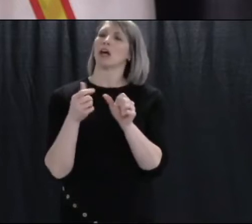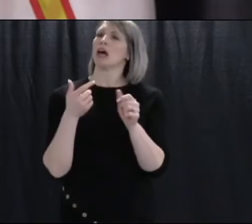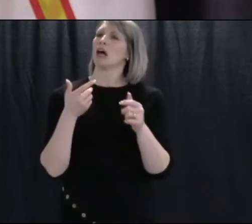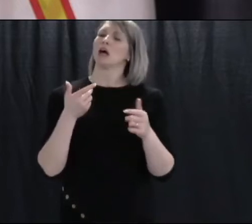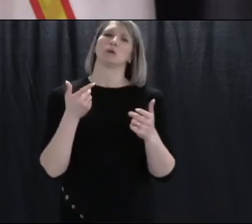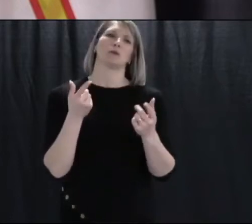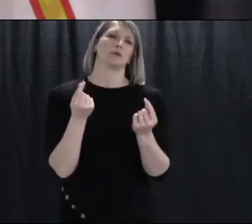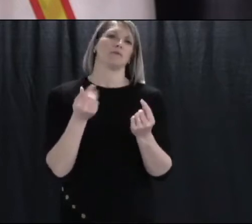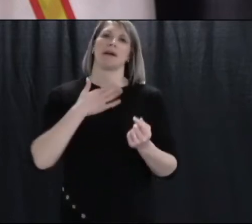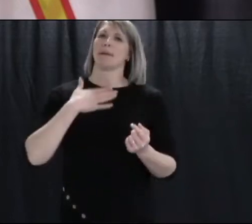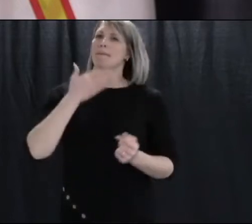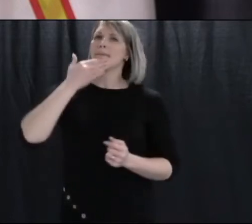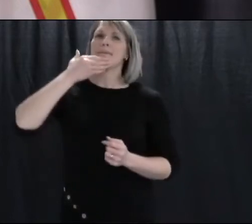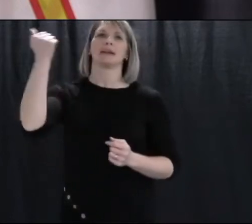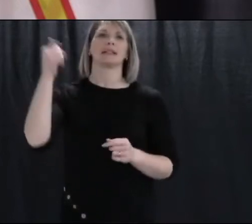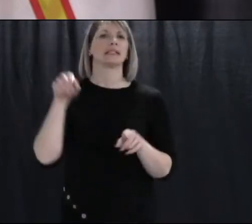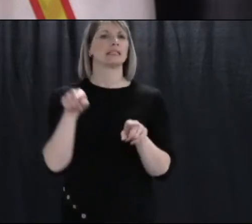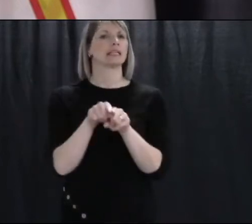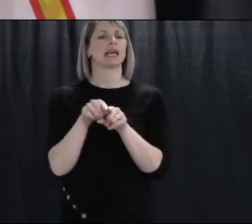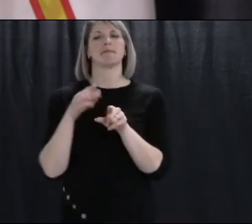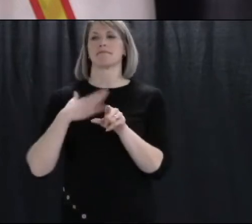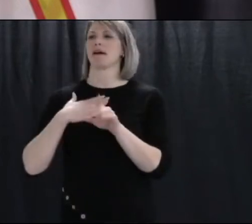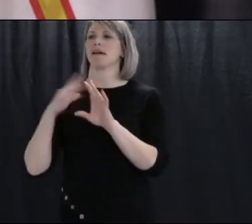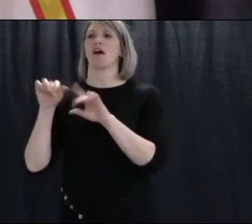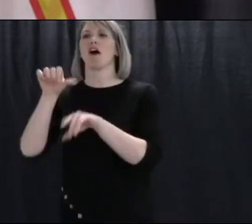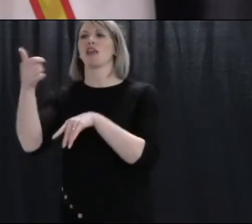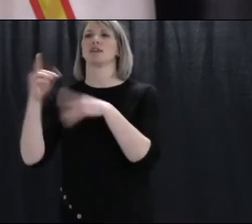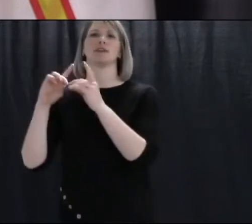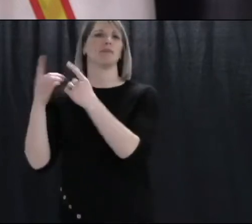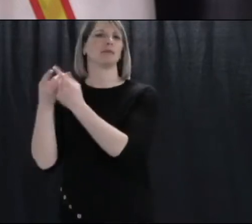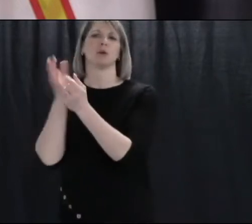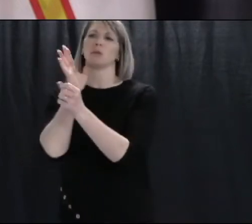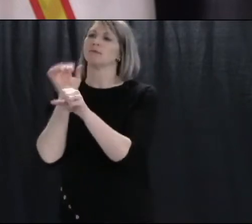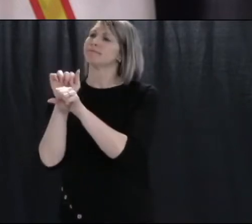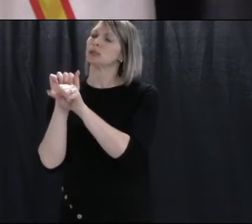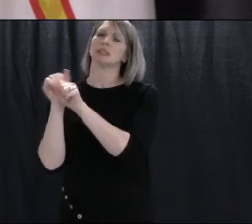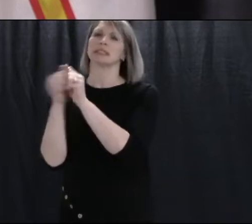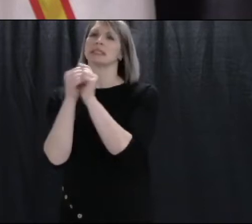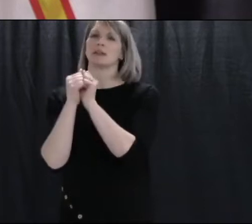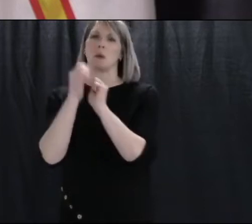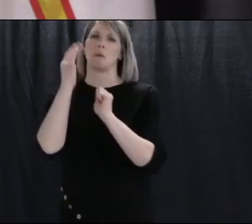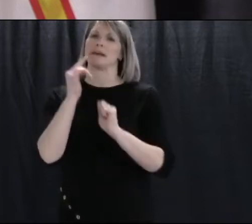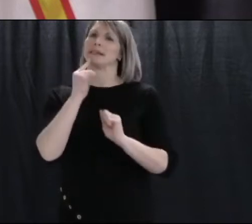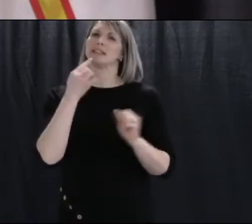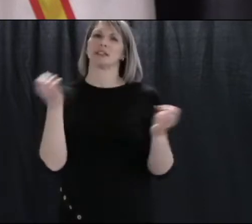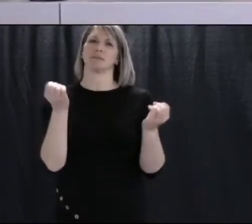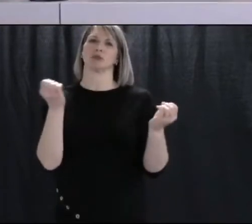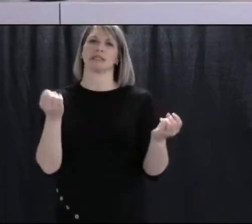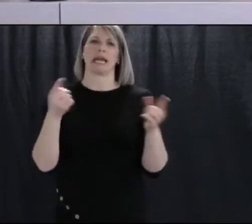as I know my colleagues will also be during this current crisis in our province.